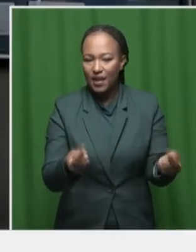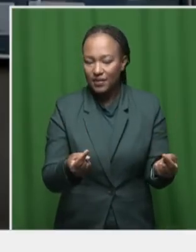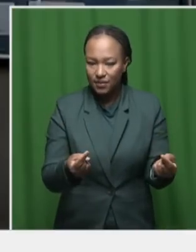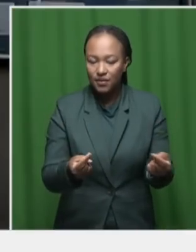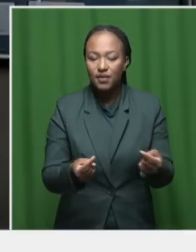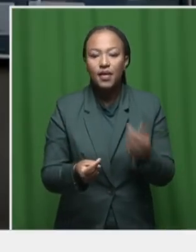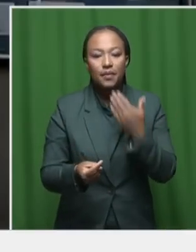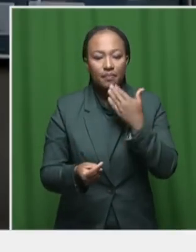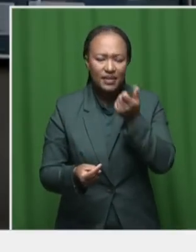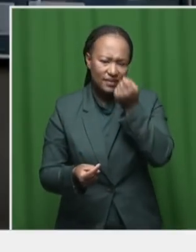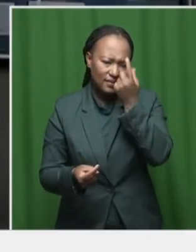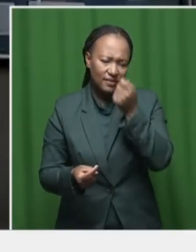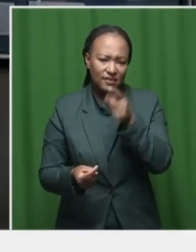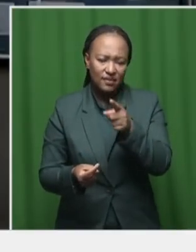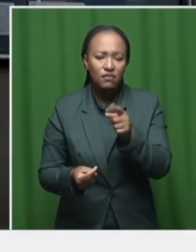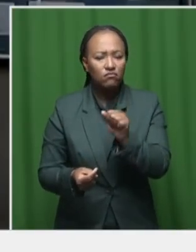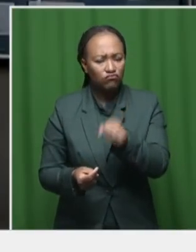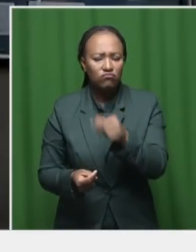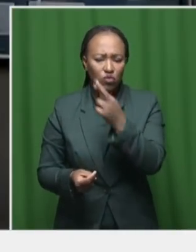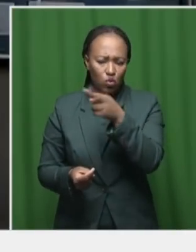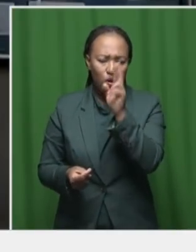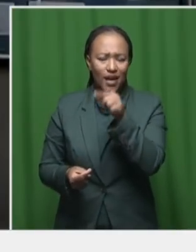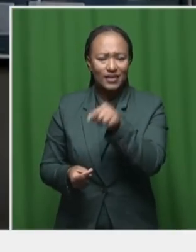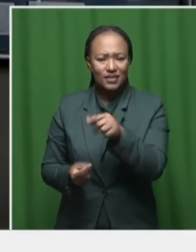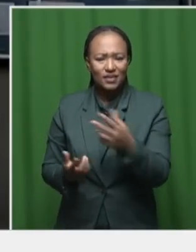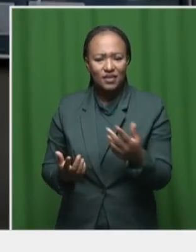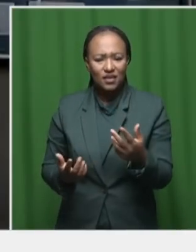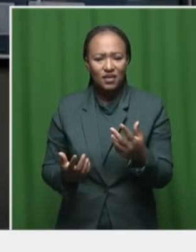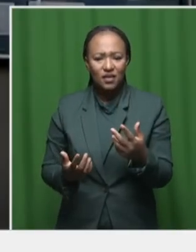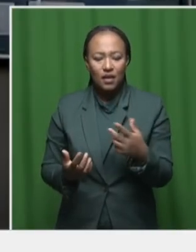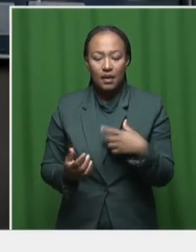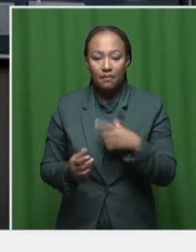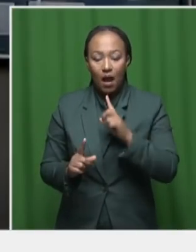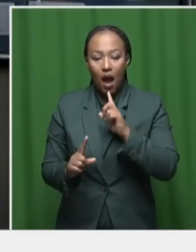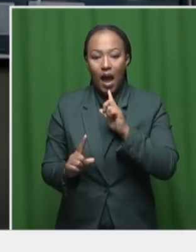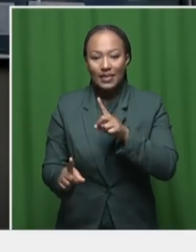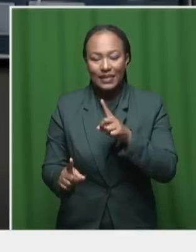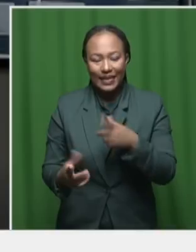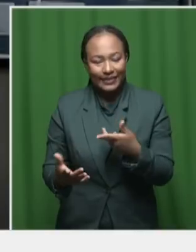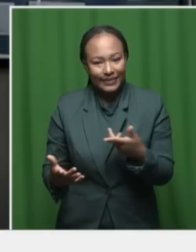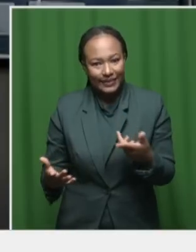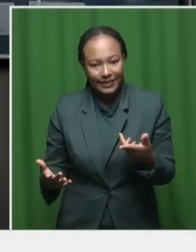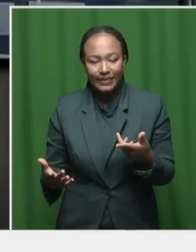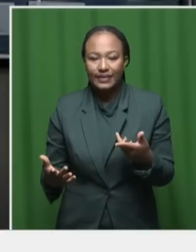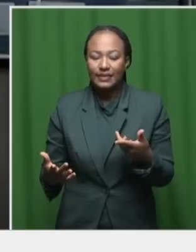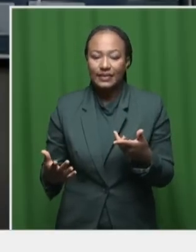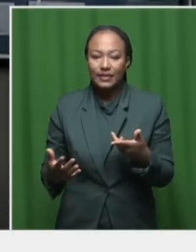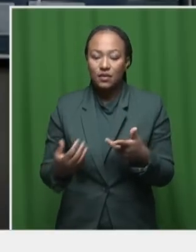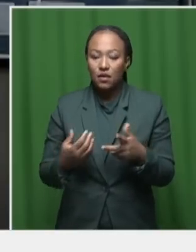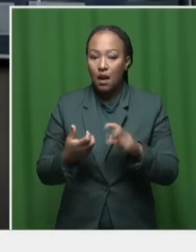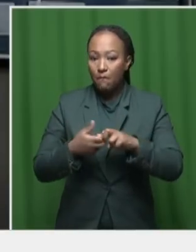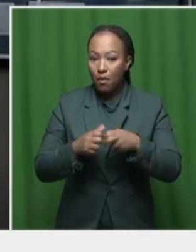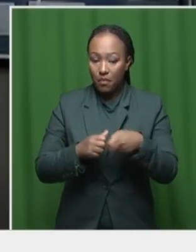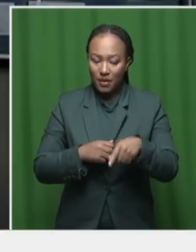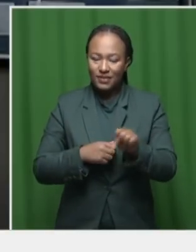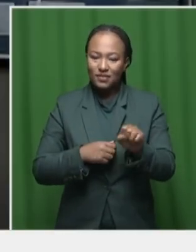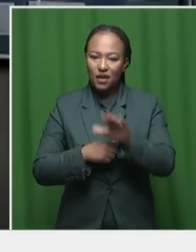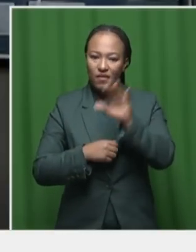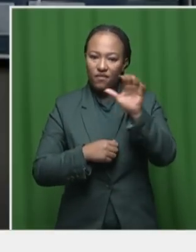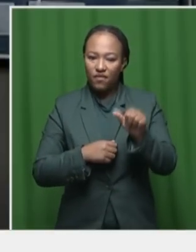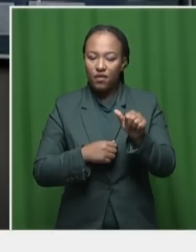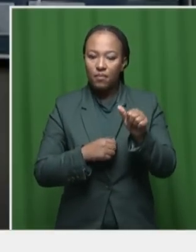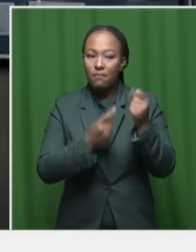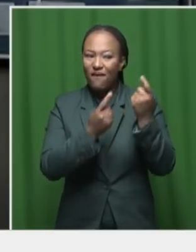as well. But you are absolutely right. I don't really have an answer to all of this. I think the problem that we have in South Africa in the end is not